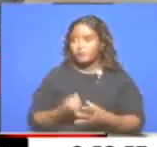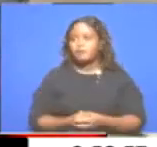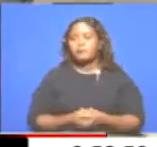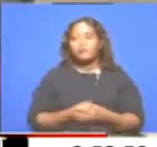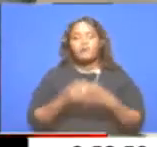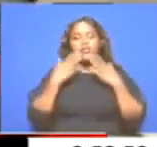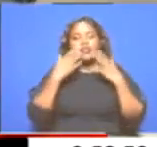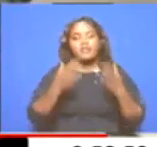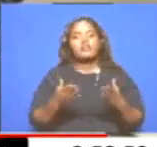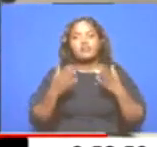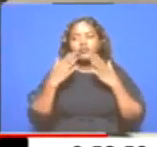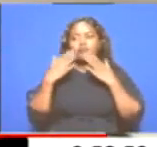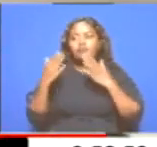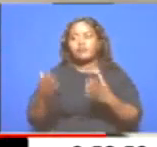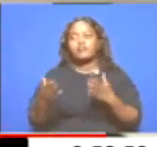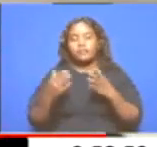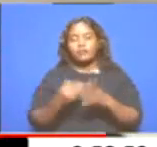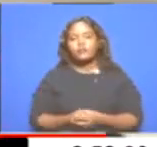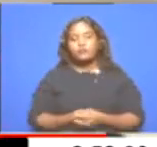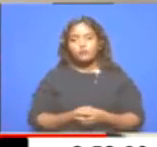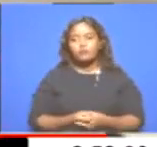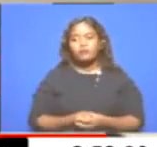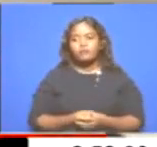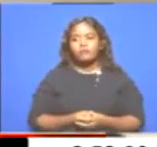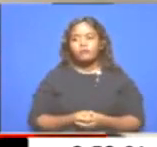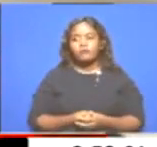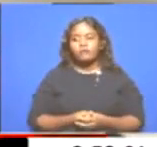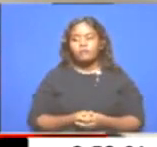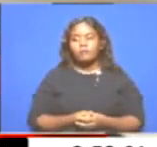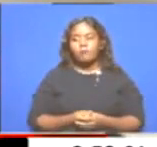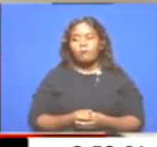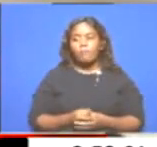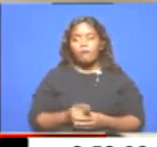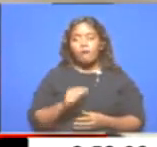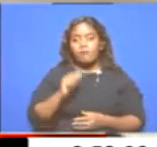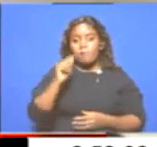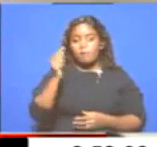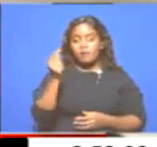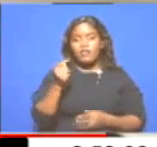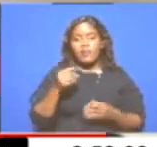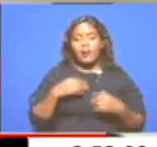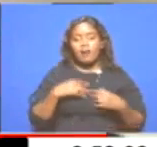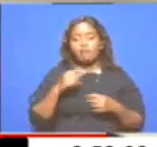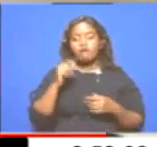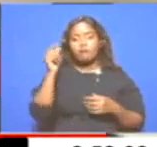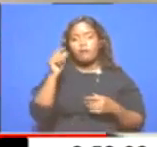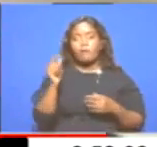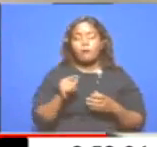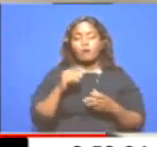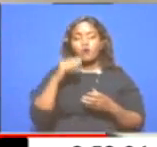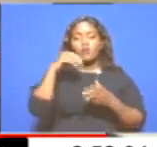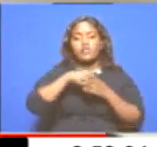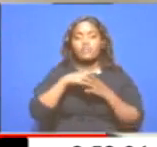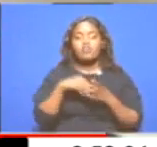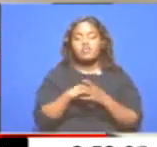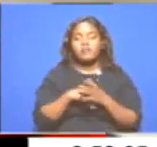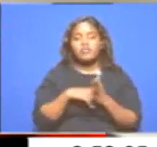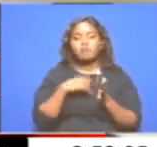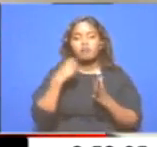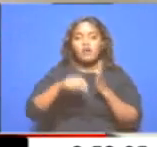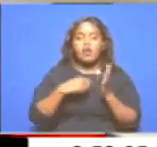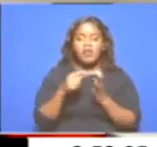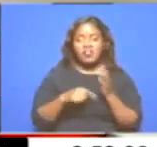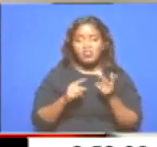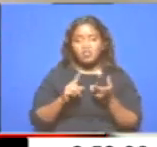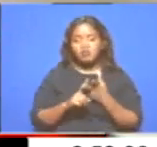Thank you, Marakot. Before Purity gets on set, Kenya will pitch a local investment opportunities in the manufacturing, energy and ICT to